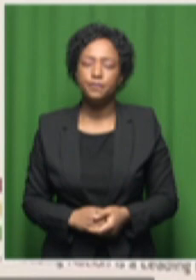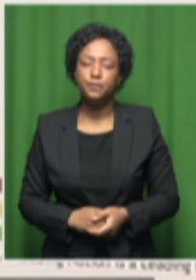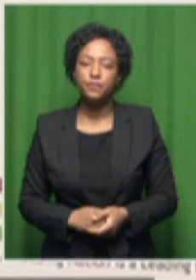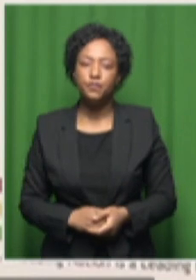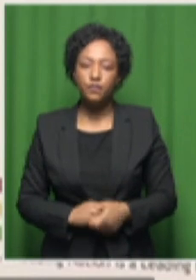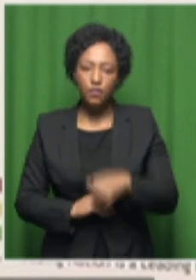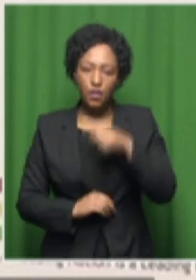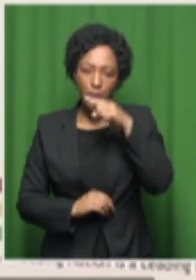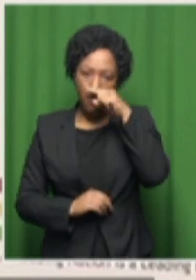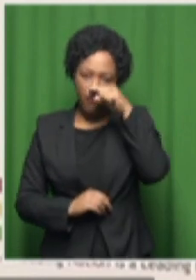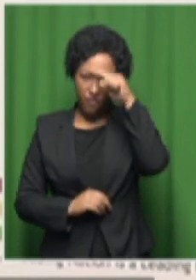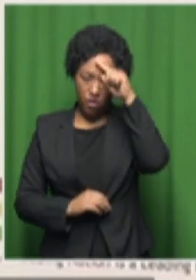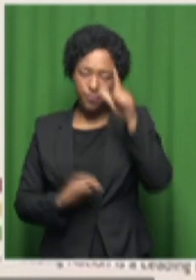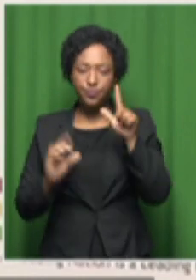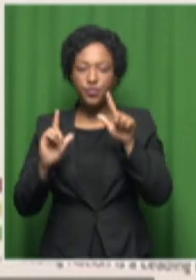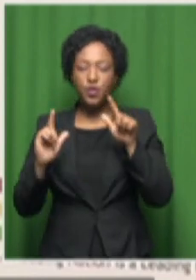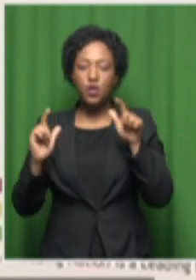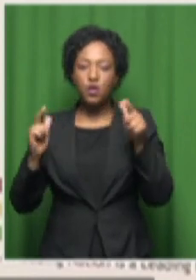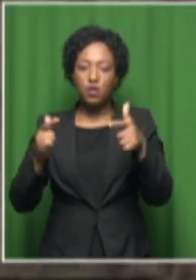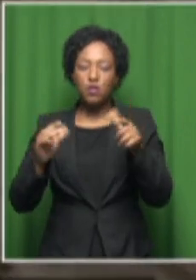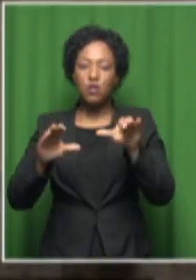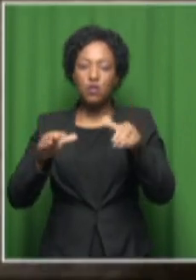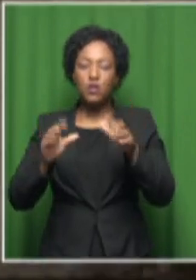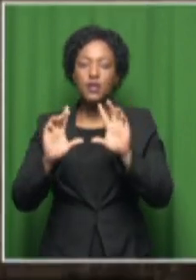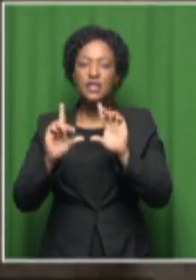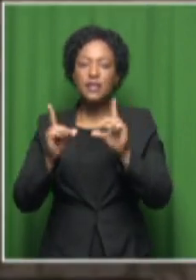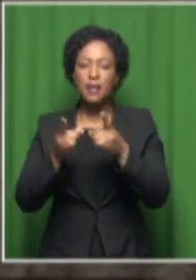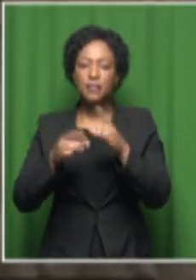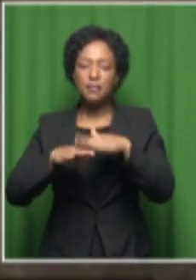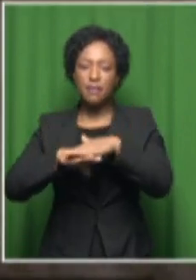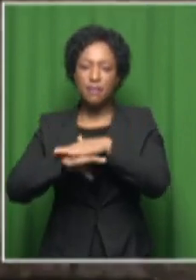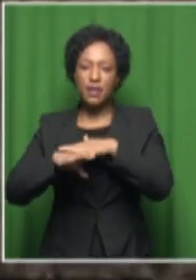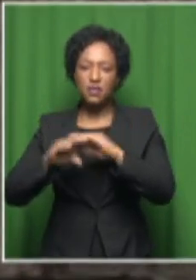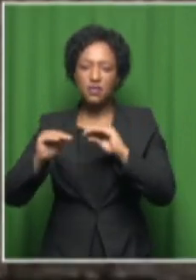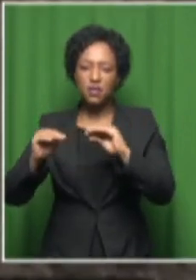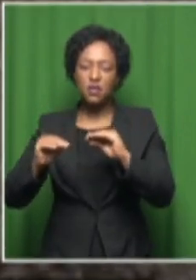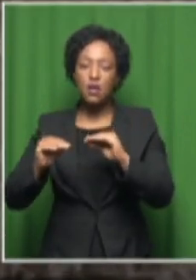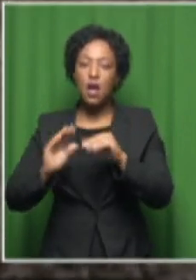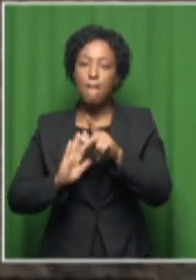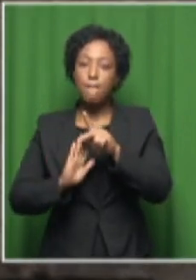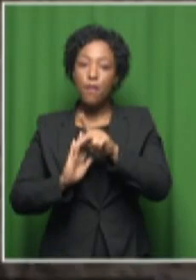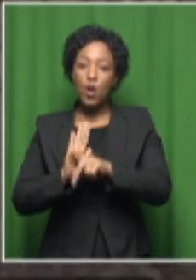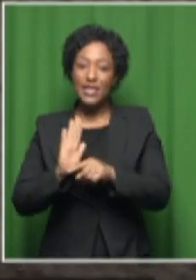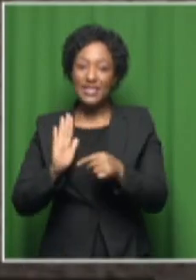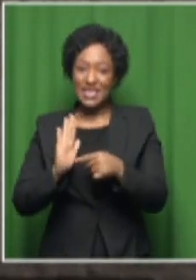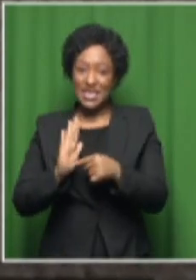Committee on Basic Education is expected to deliberate on the policy when it